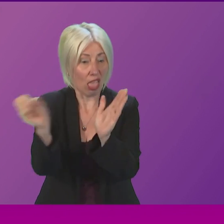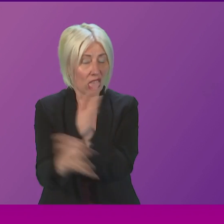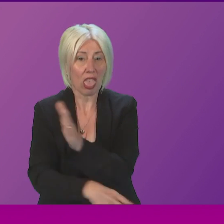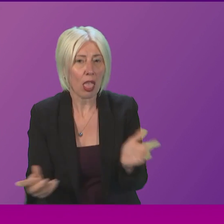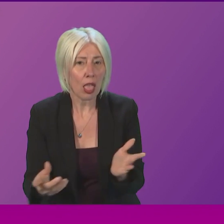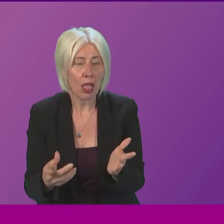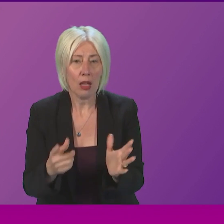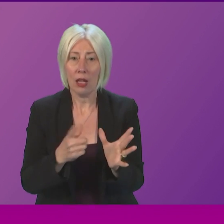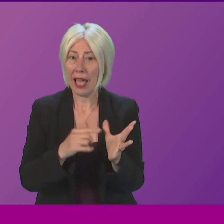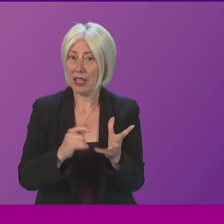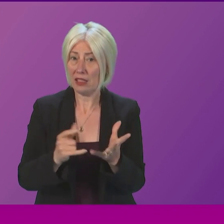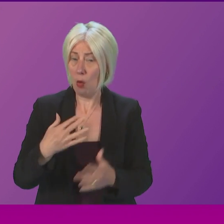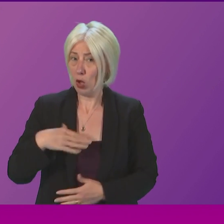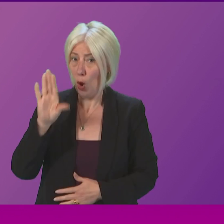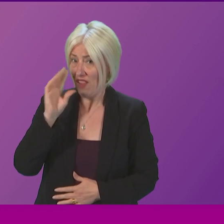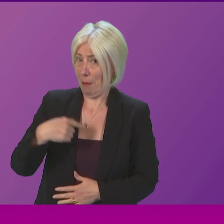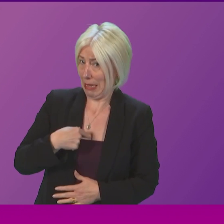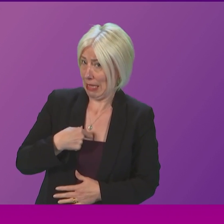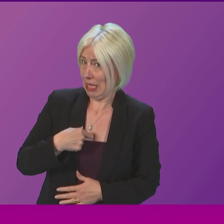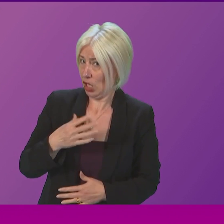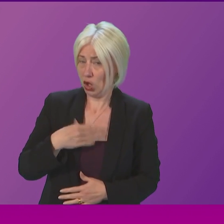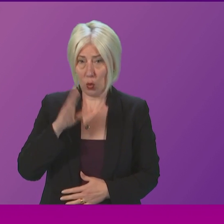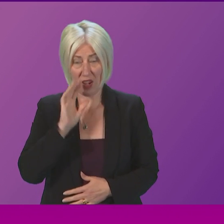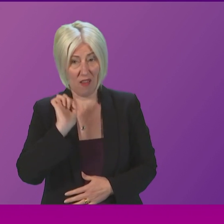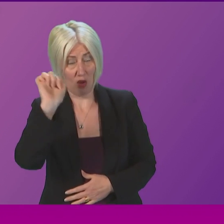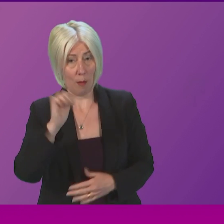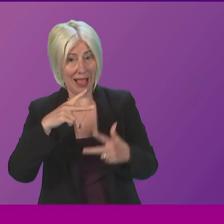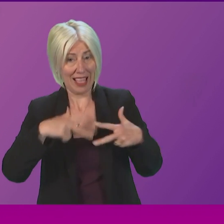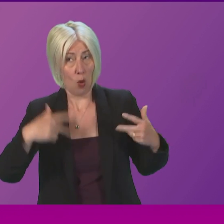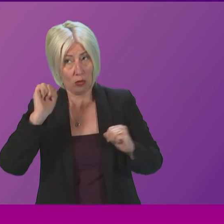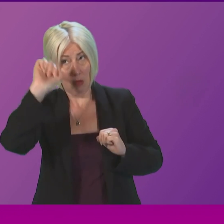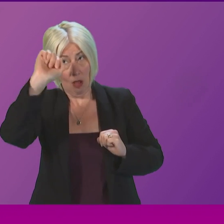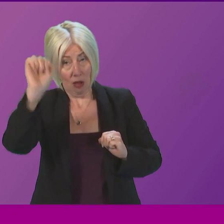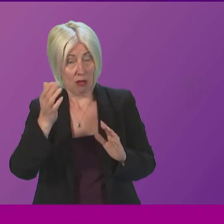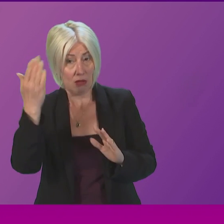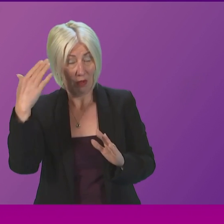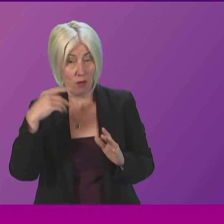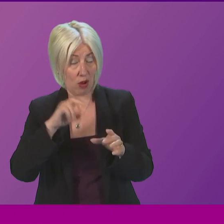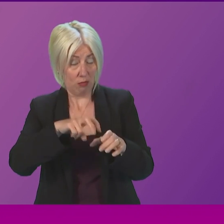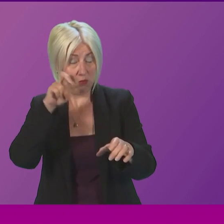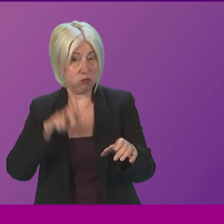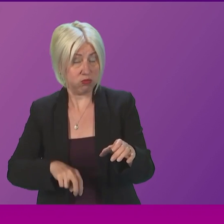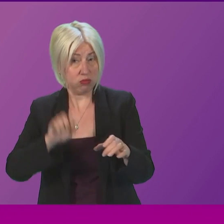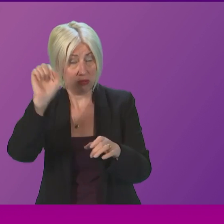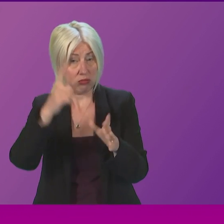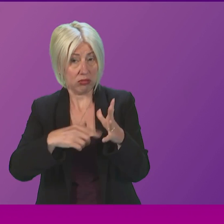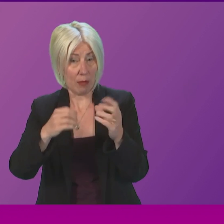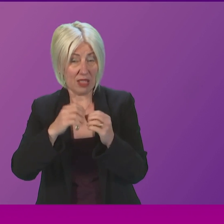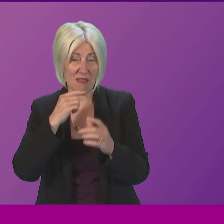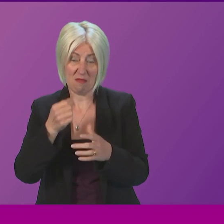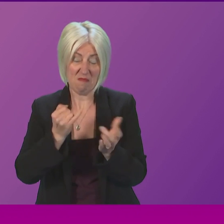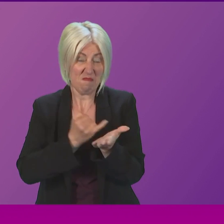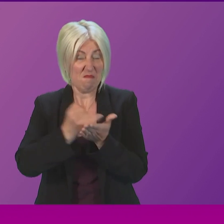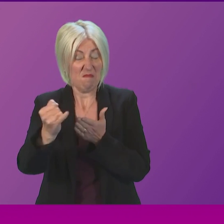He doesn't want to hear from his own councillor, somebody who was his own councillor before quitting his party in protest at